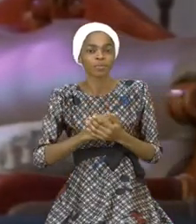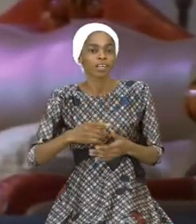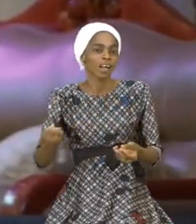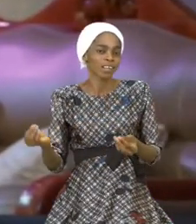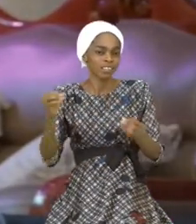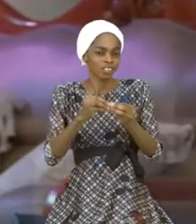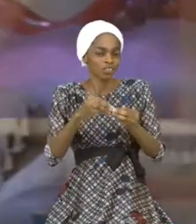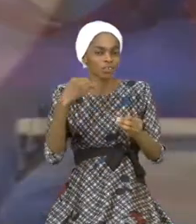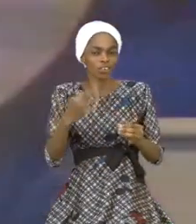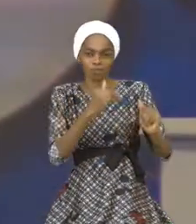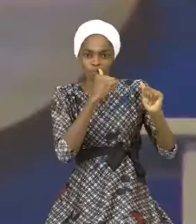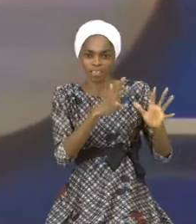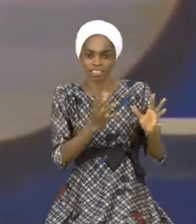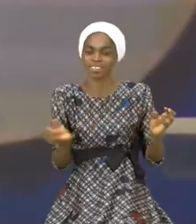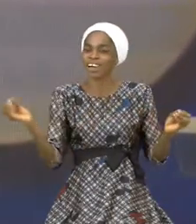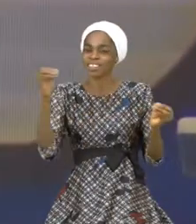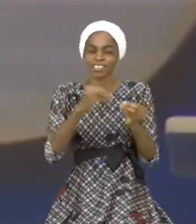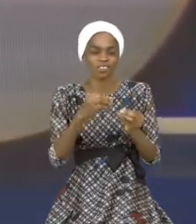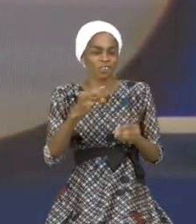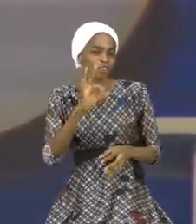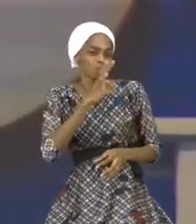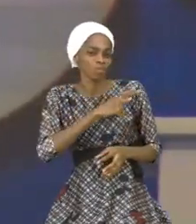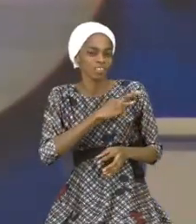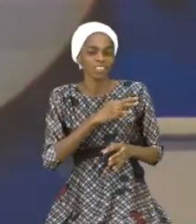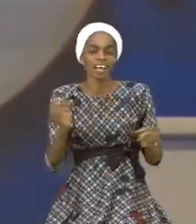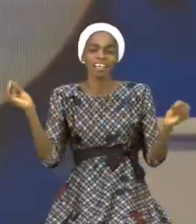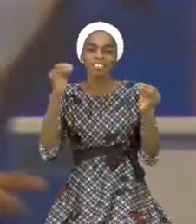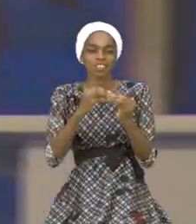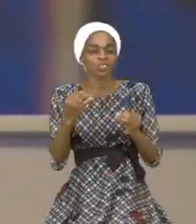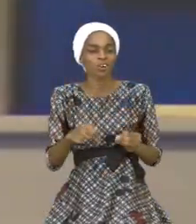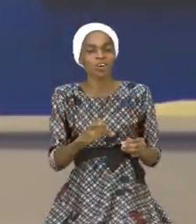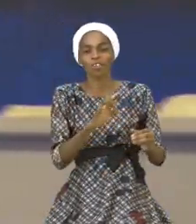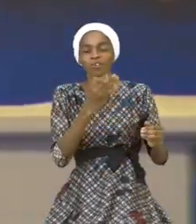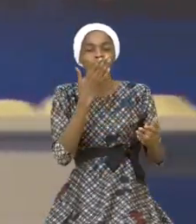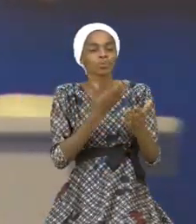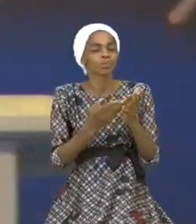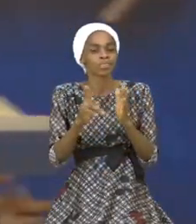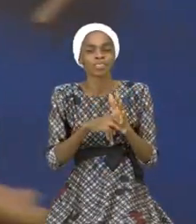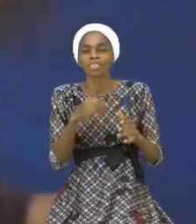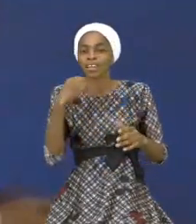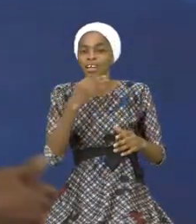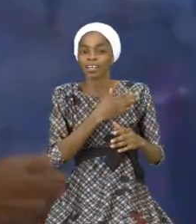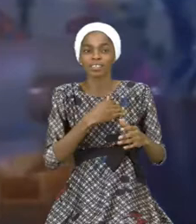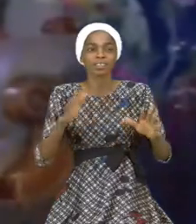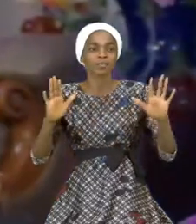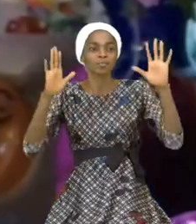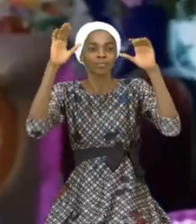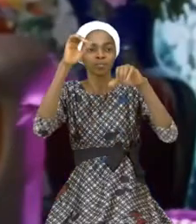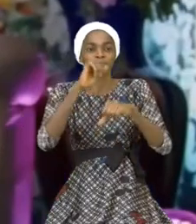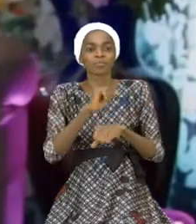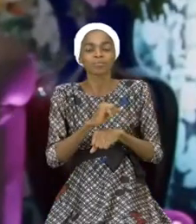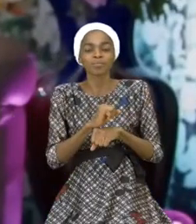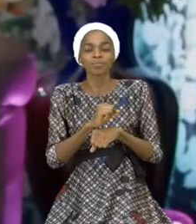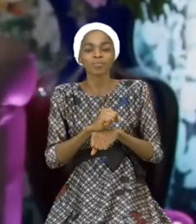addition of benefits, addition of goodness, addition of miracle, addition of supernatural